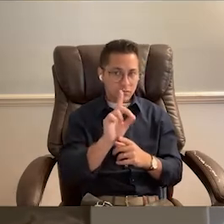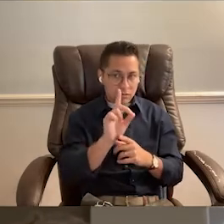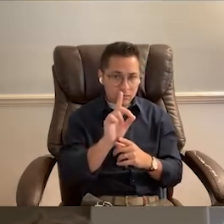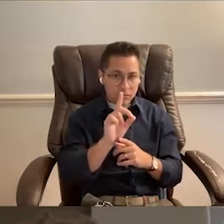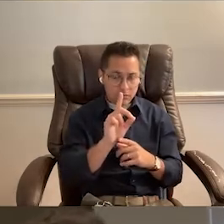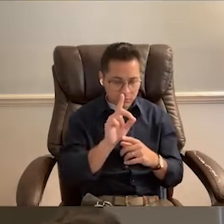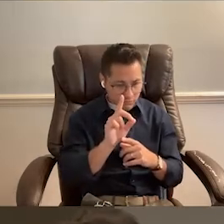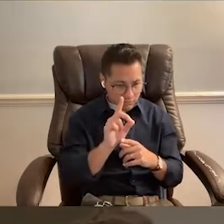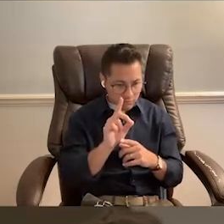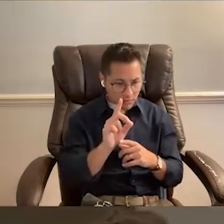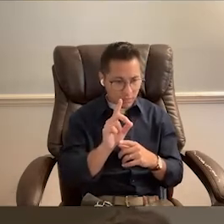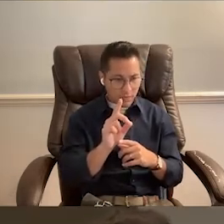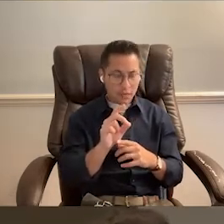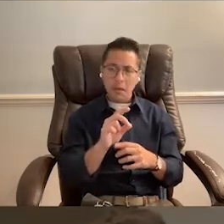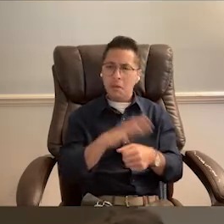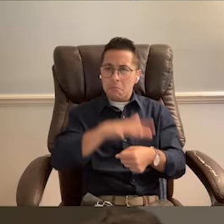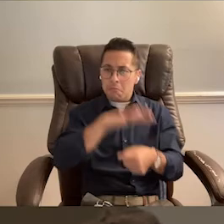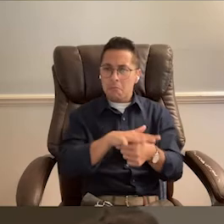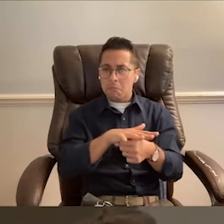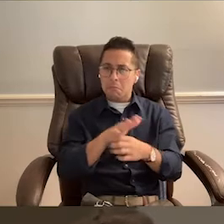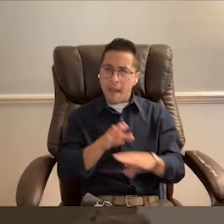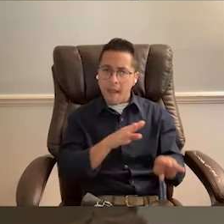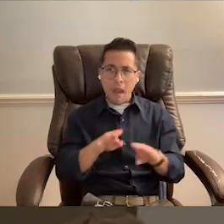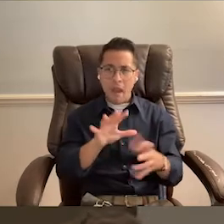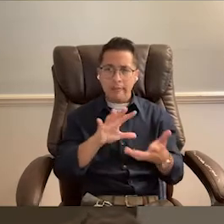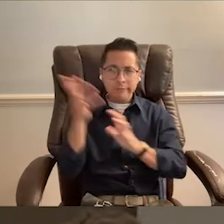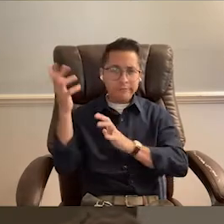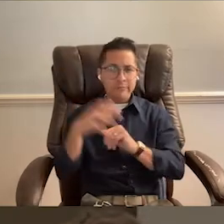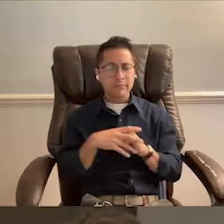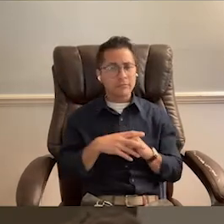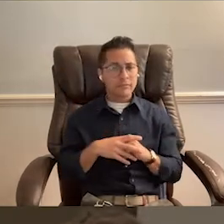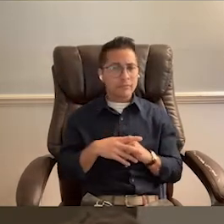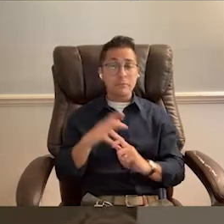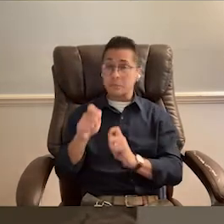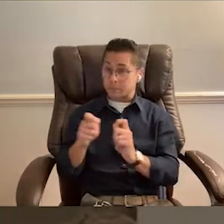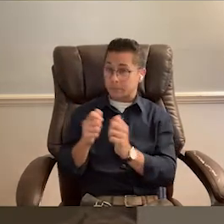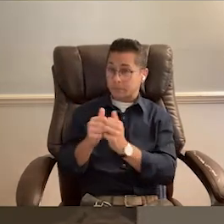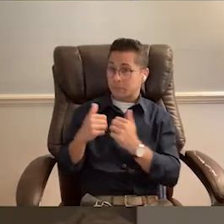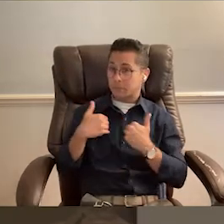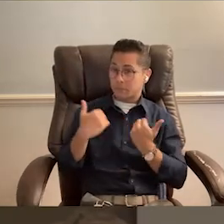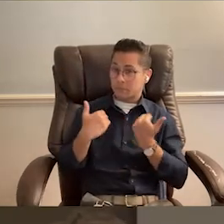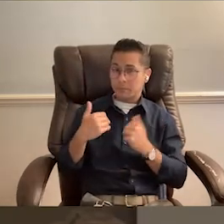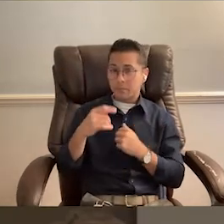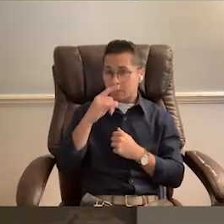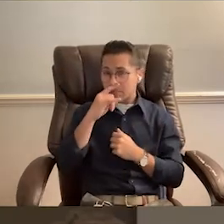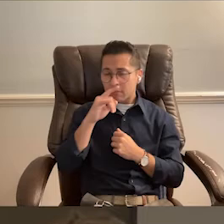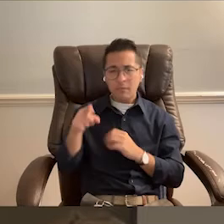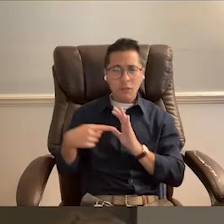Early medical studies focused on mass depression, where a child's depression was evidenced by acting out or angry behavior.